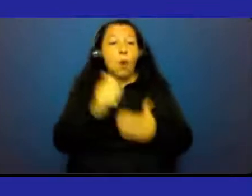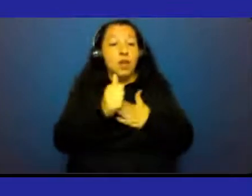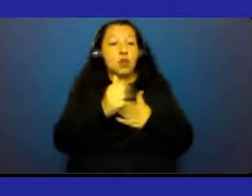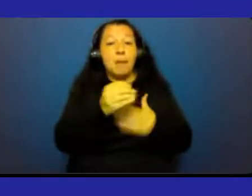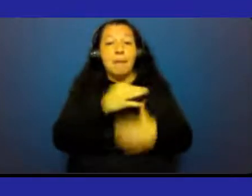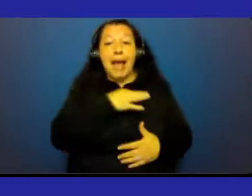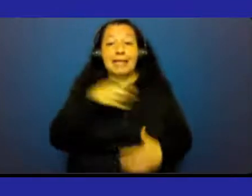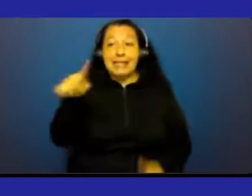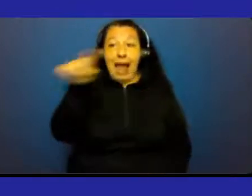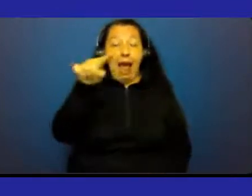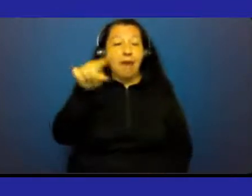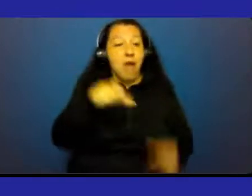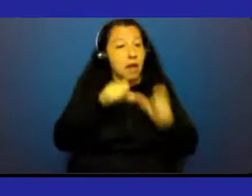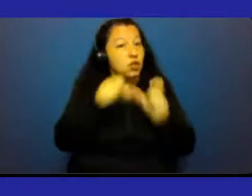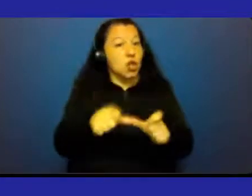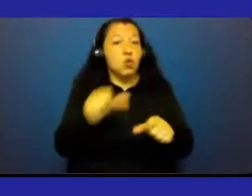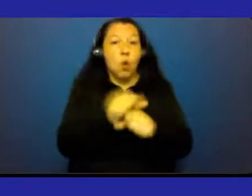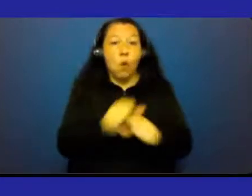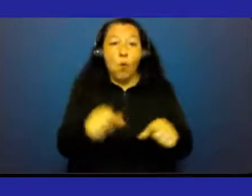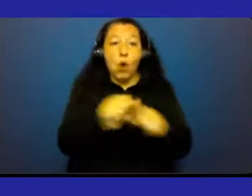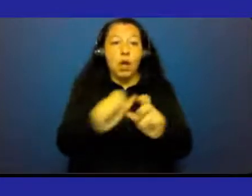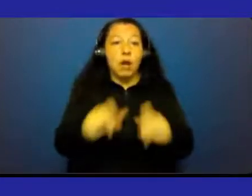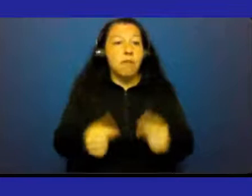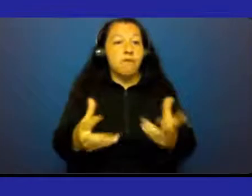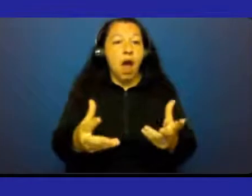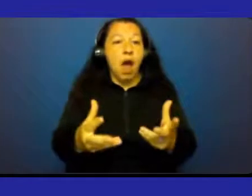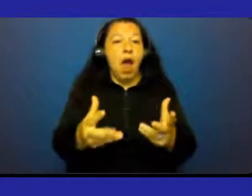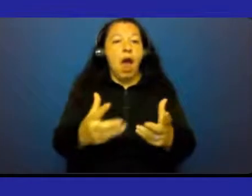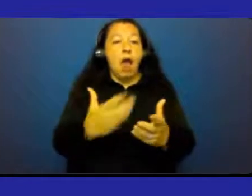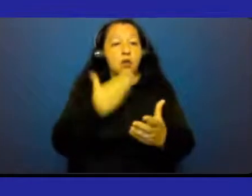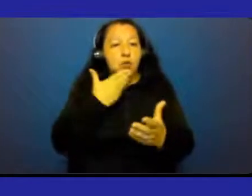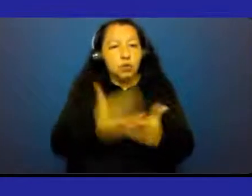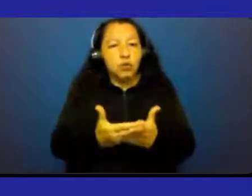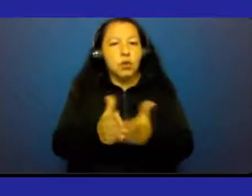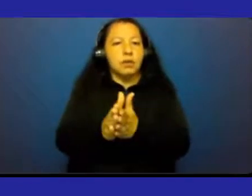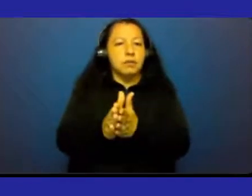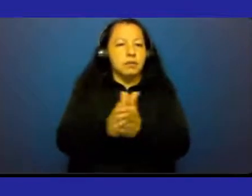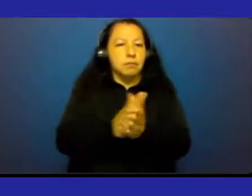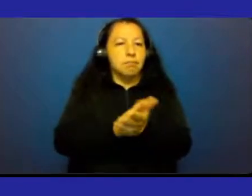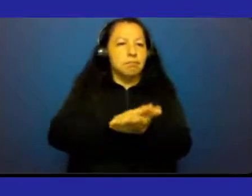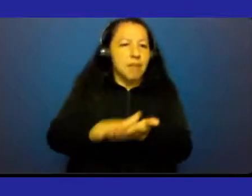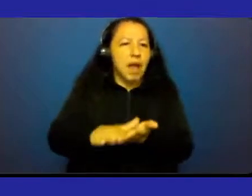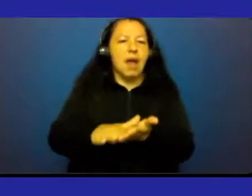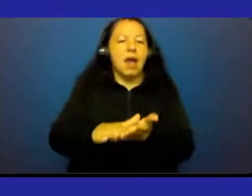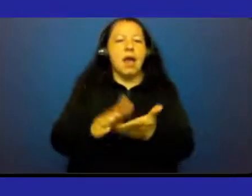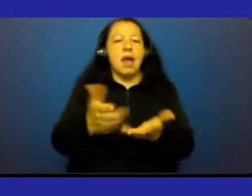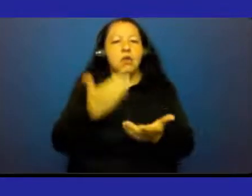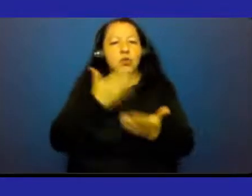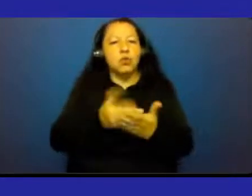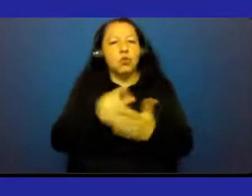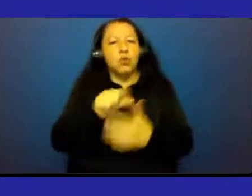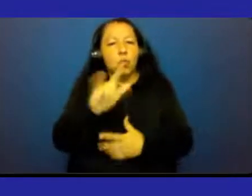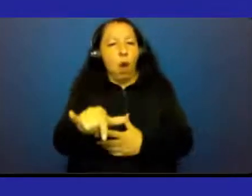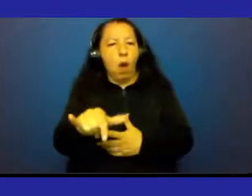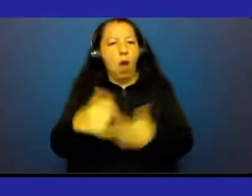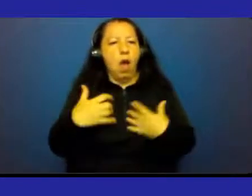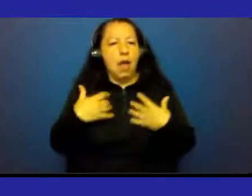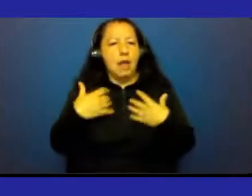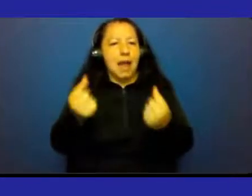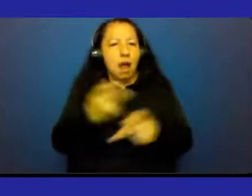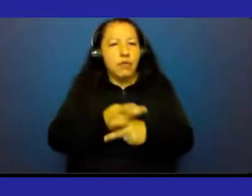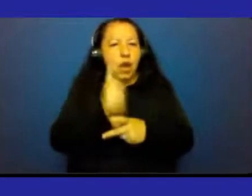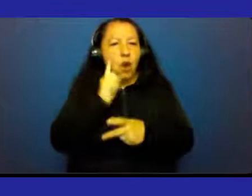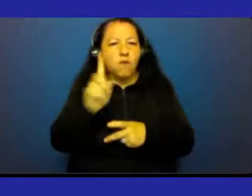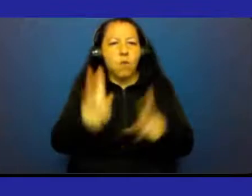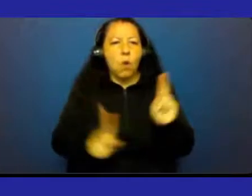to provide compassionate, high quality health care to the residents of the growth borough of Brooklyn and seek solutions